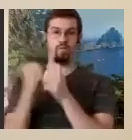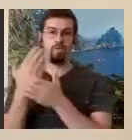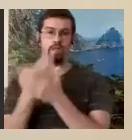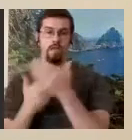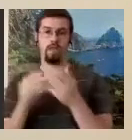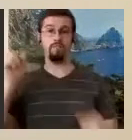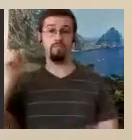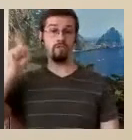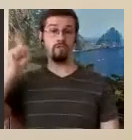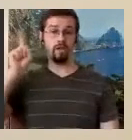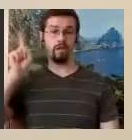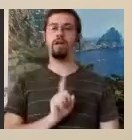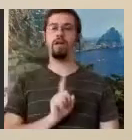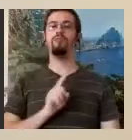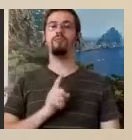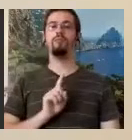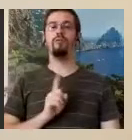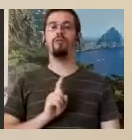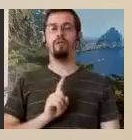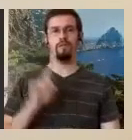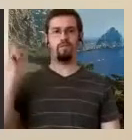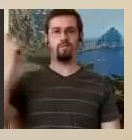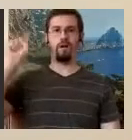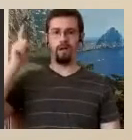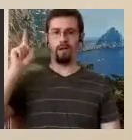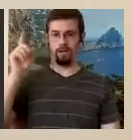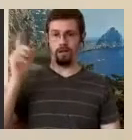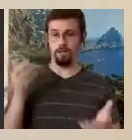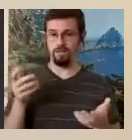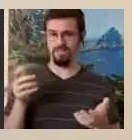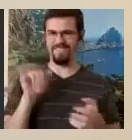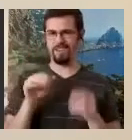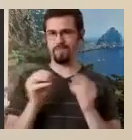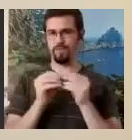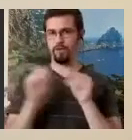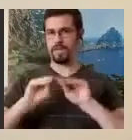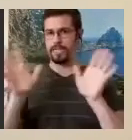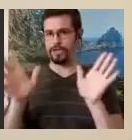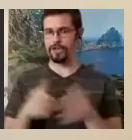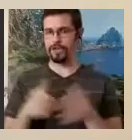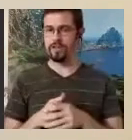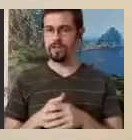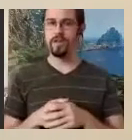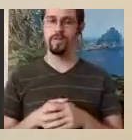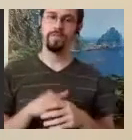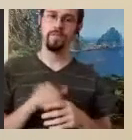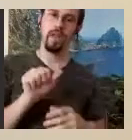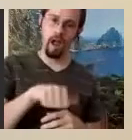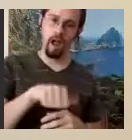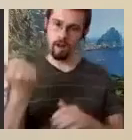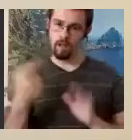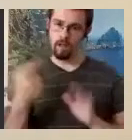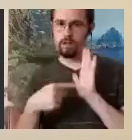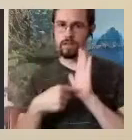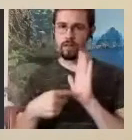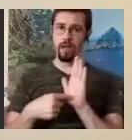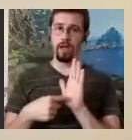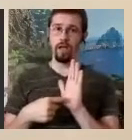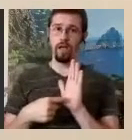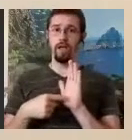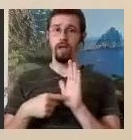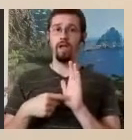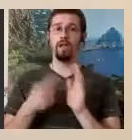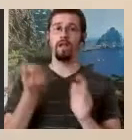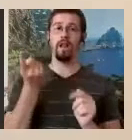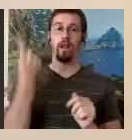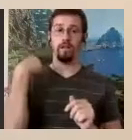the handshake is the salient feature of the sign. And another example is last Sunday,